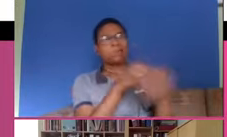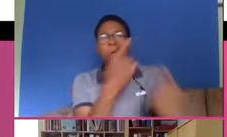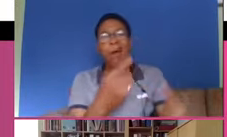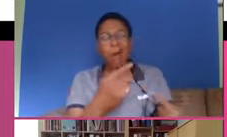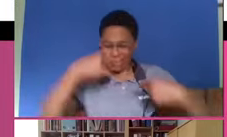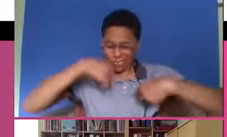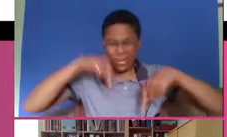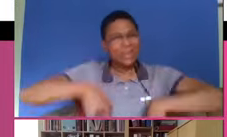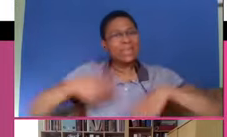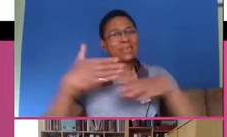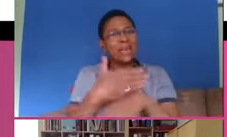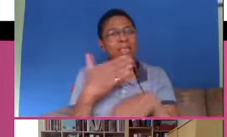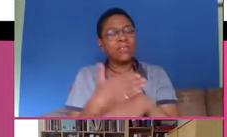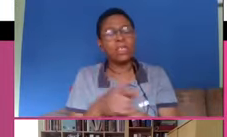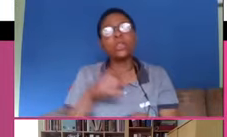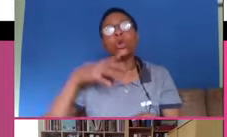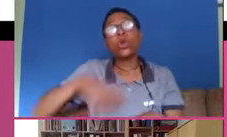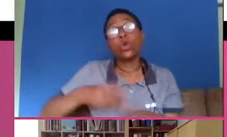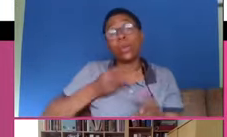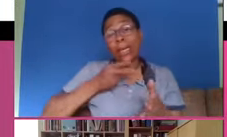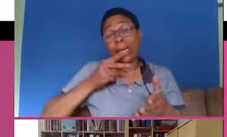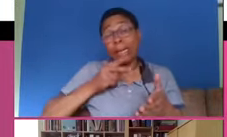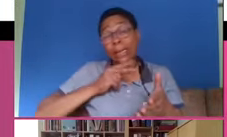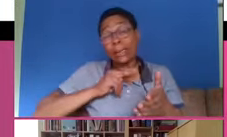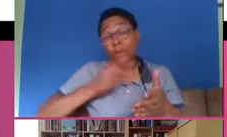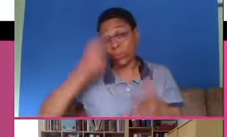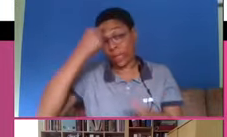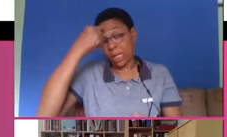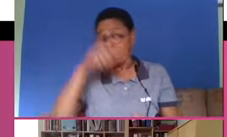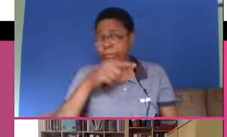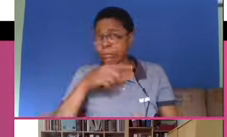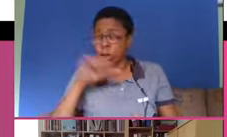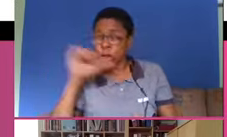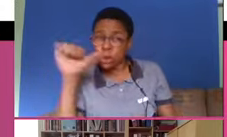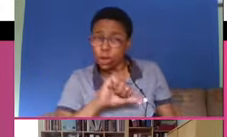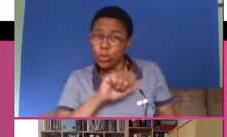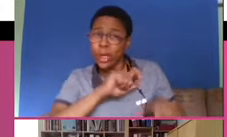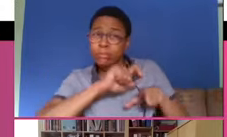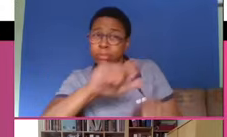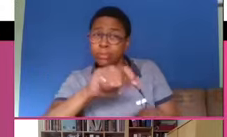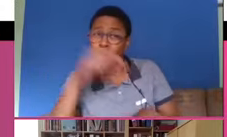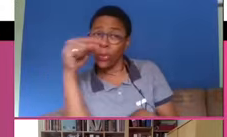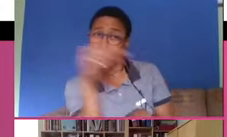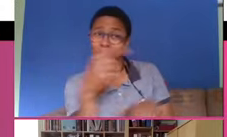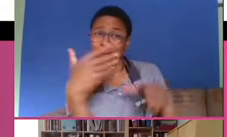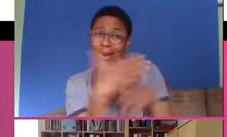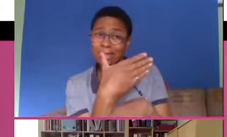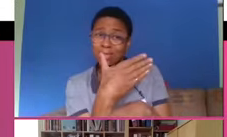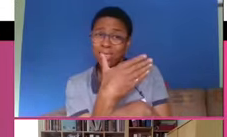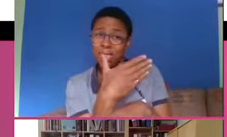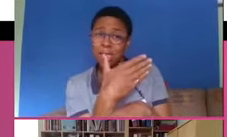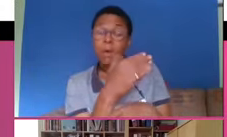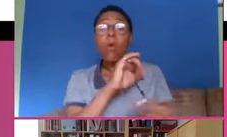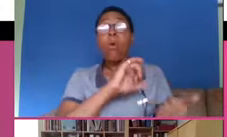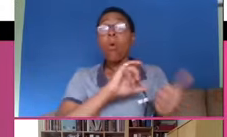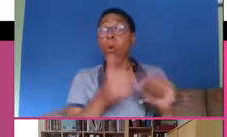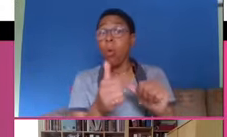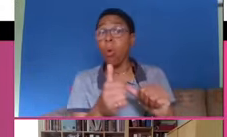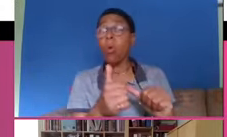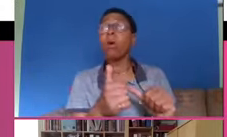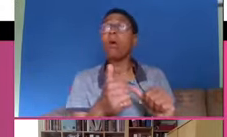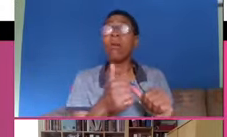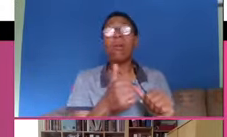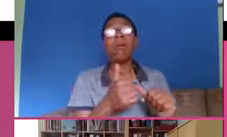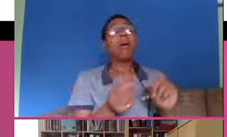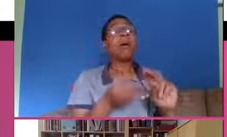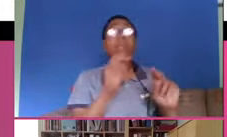organisations should consider whether that activity needs to continue, and if so, take all mitigating actions possible to reduce the